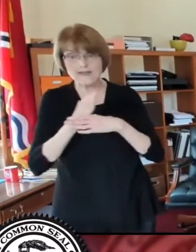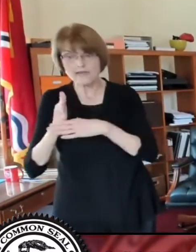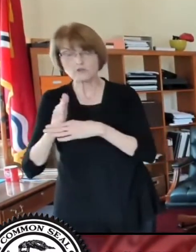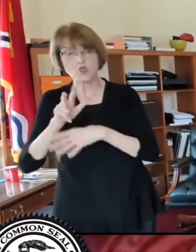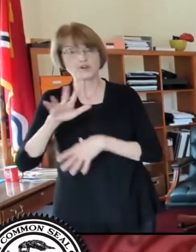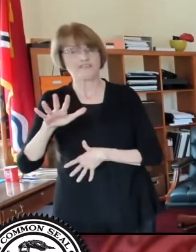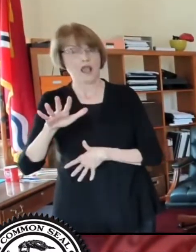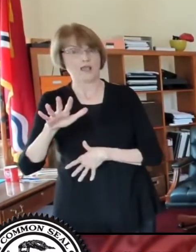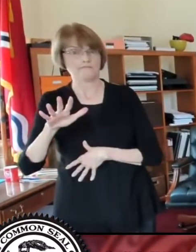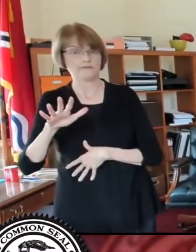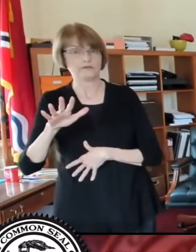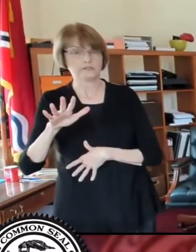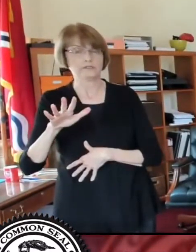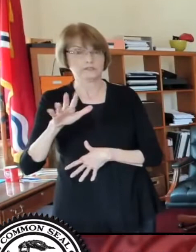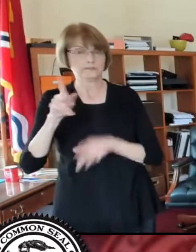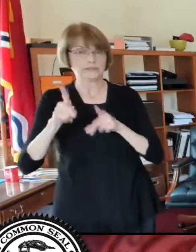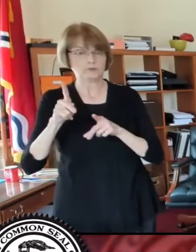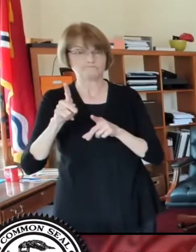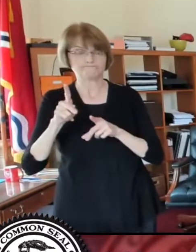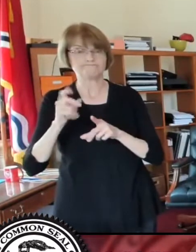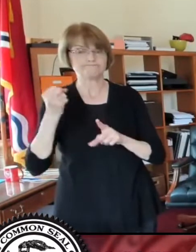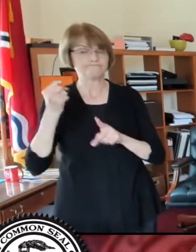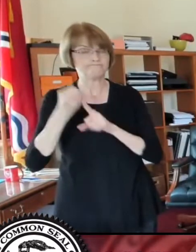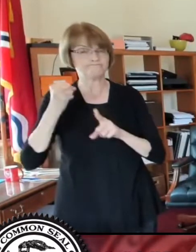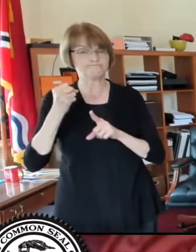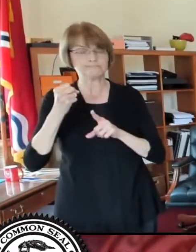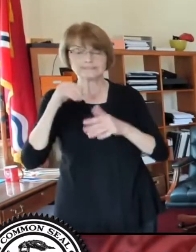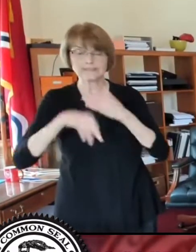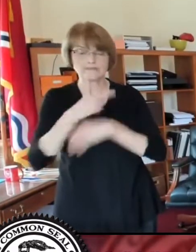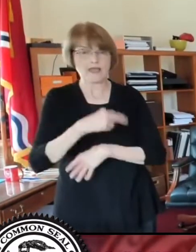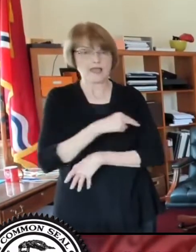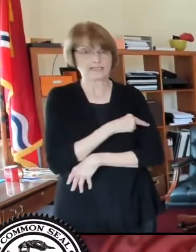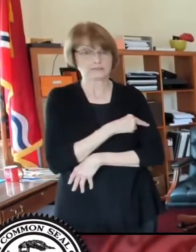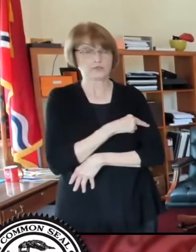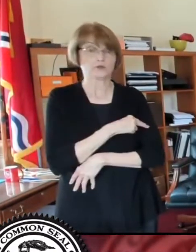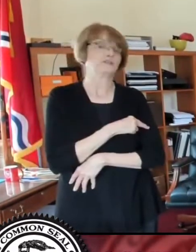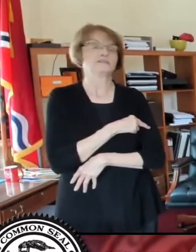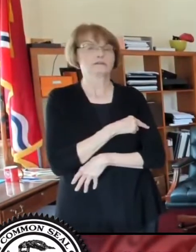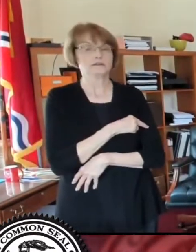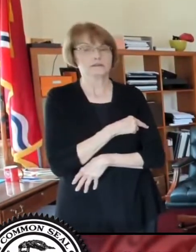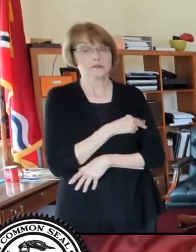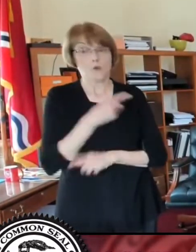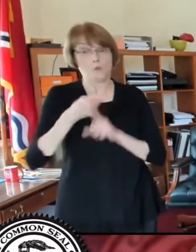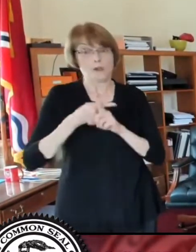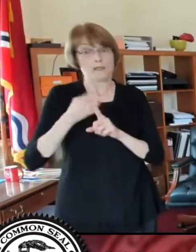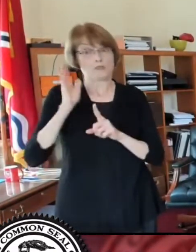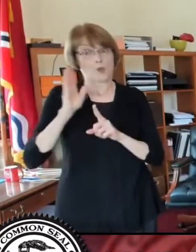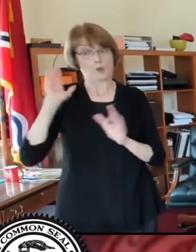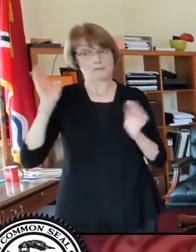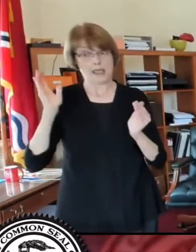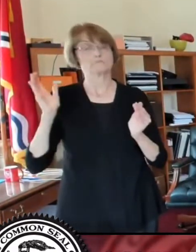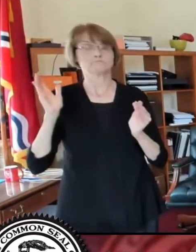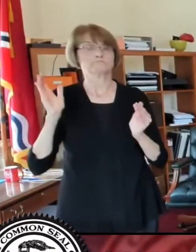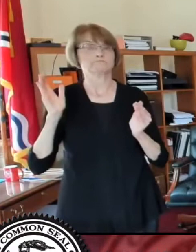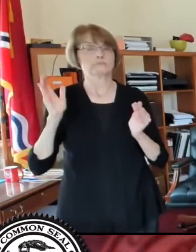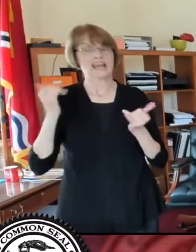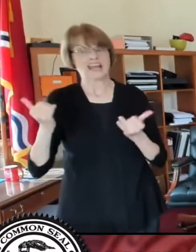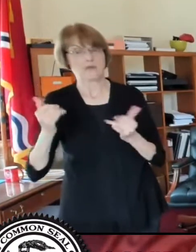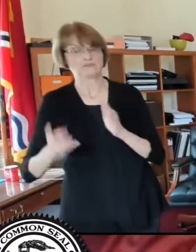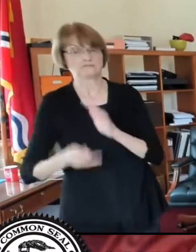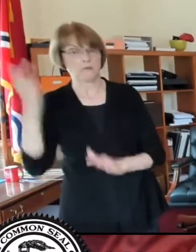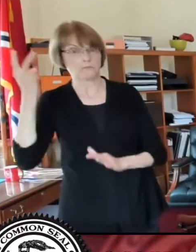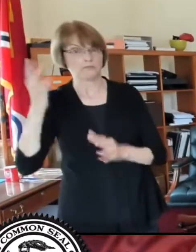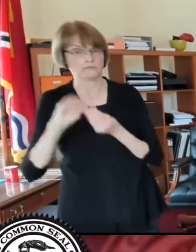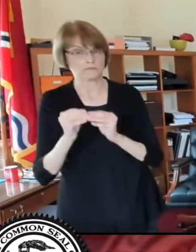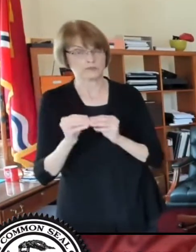days. And that's up almost double what it was a month ago. So we're concerned